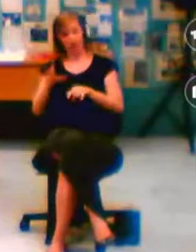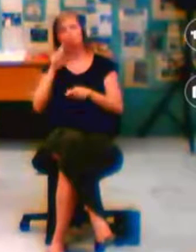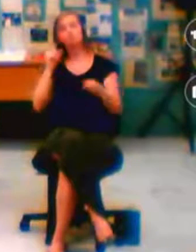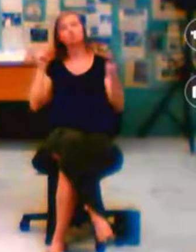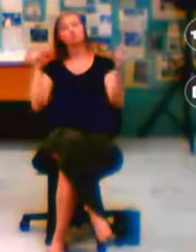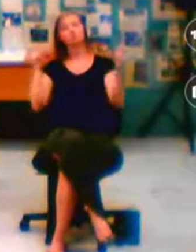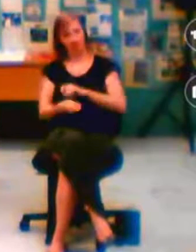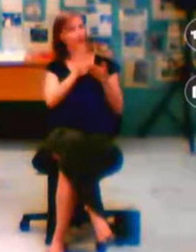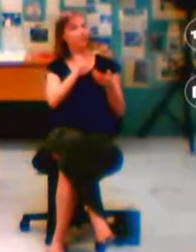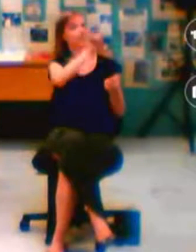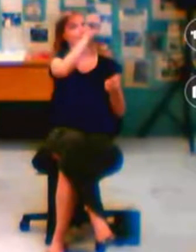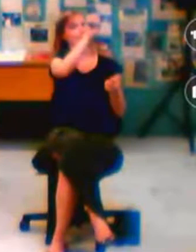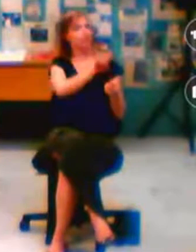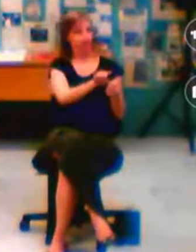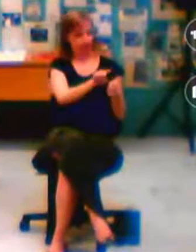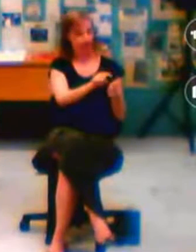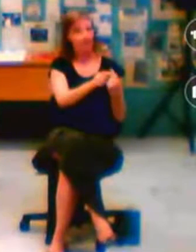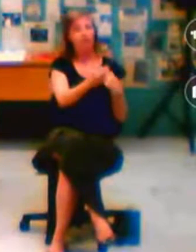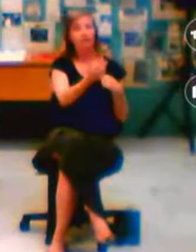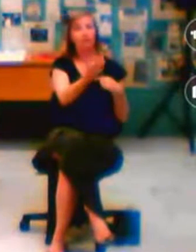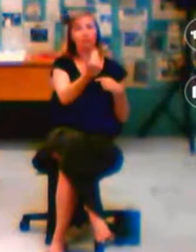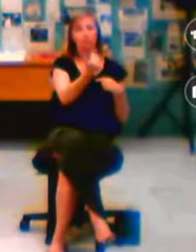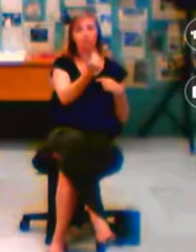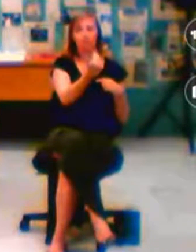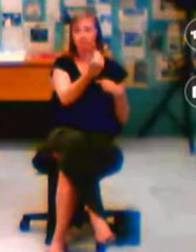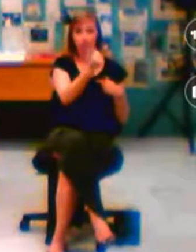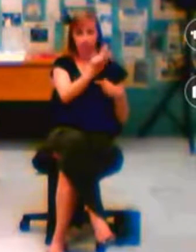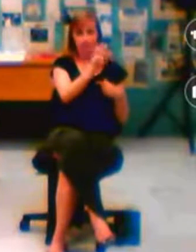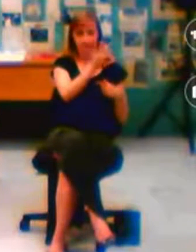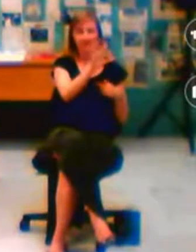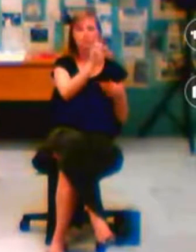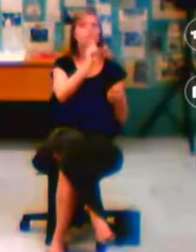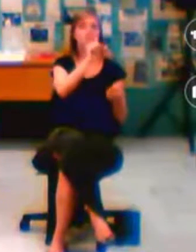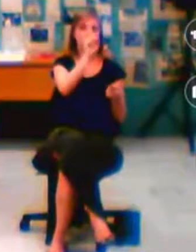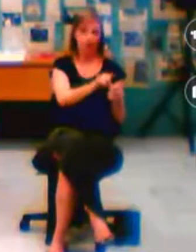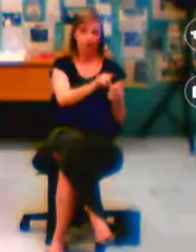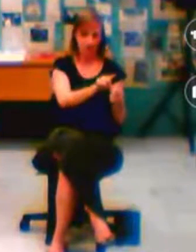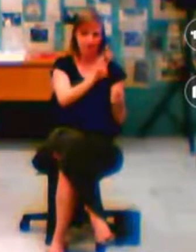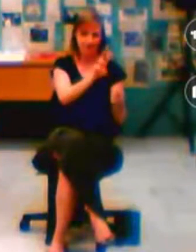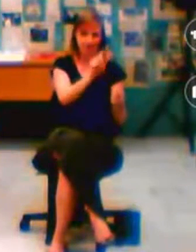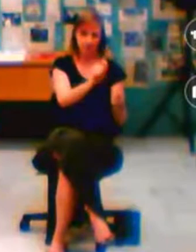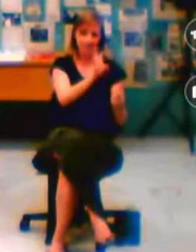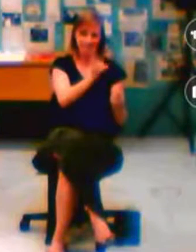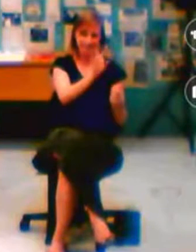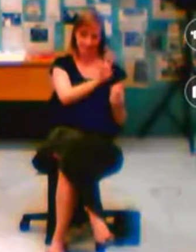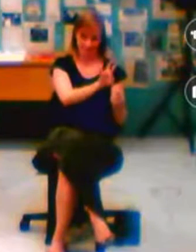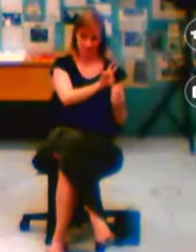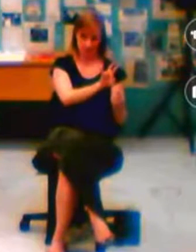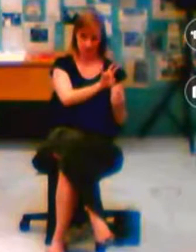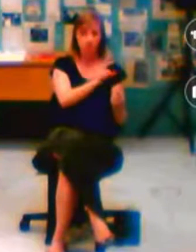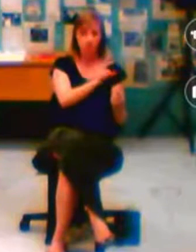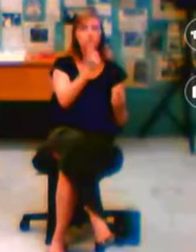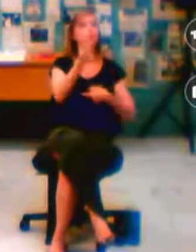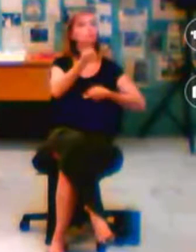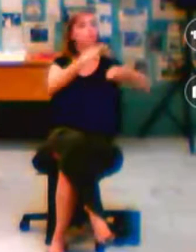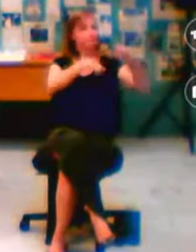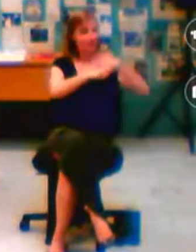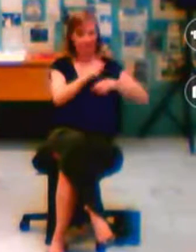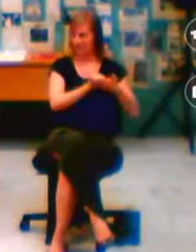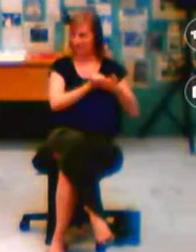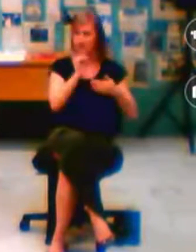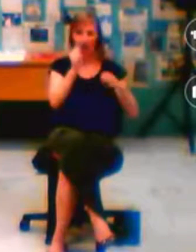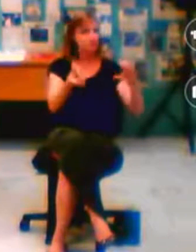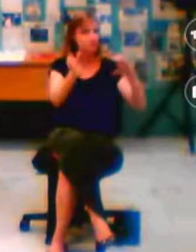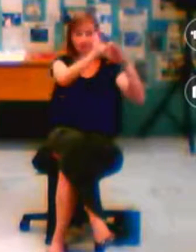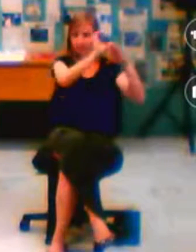13.65% to provide health insurance and the medical portion of workman's comp. We are changing that to